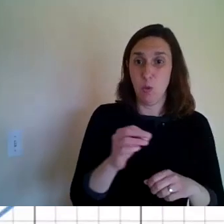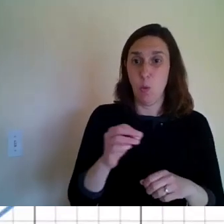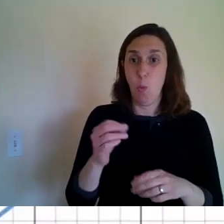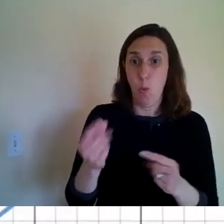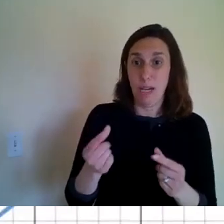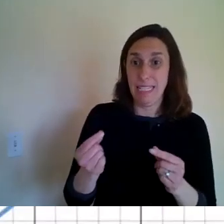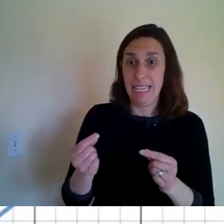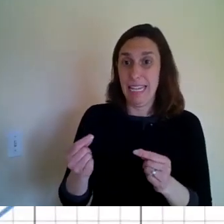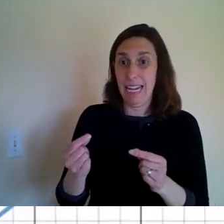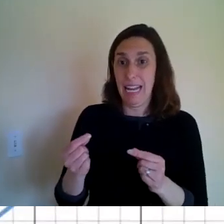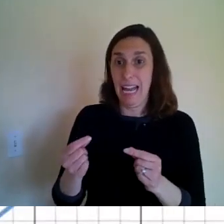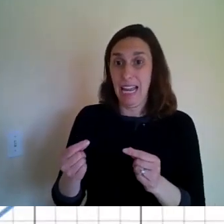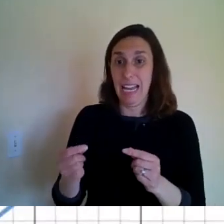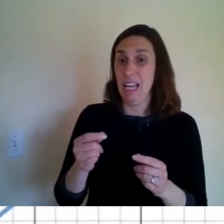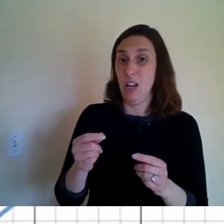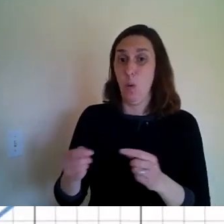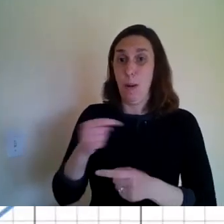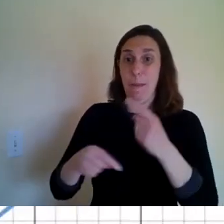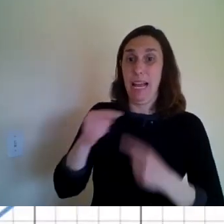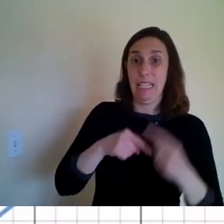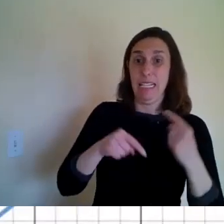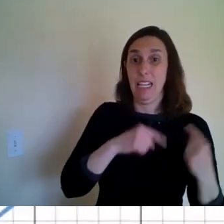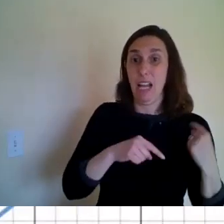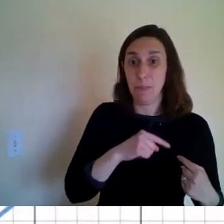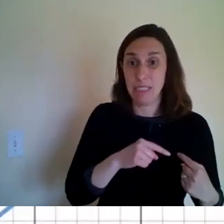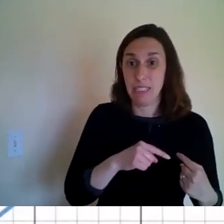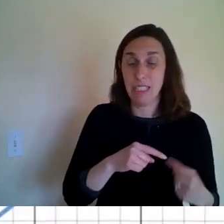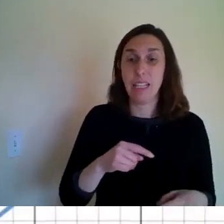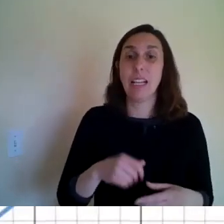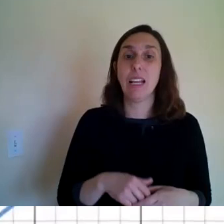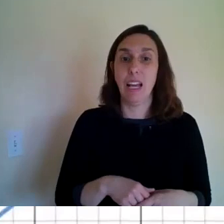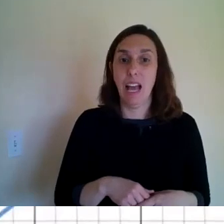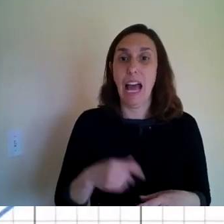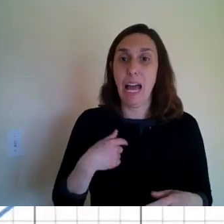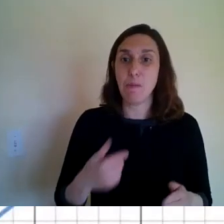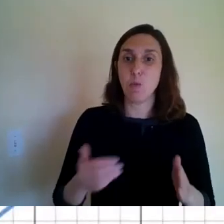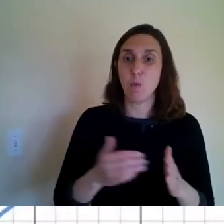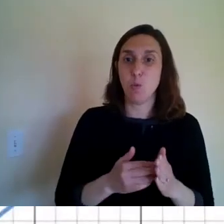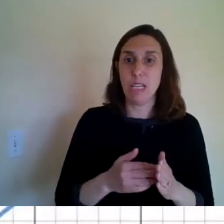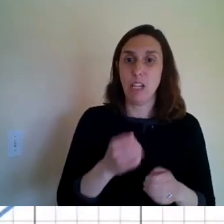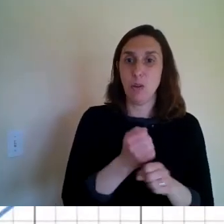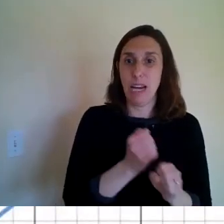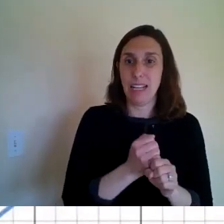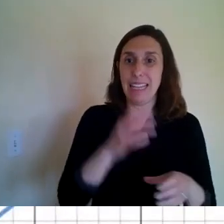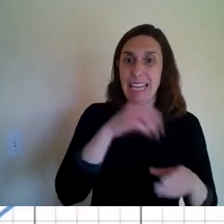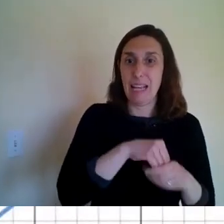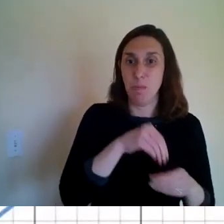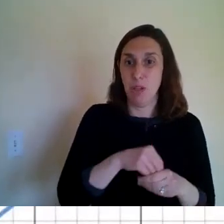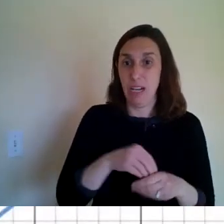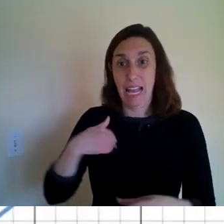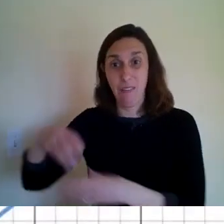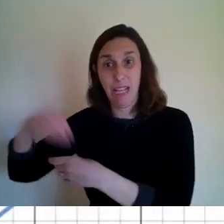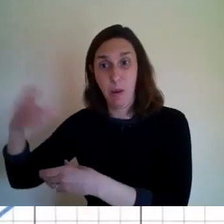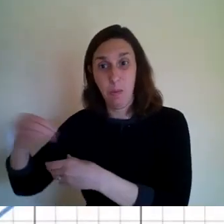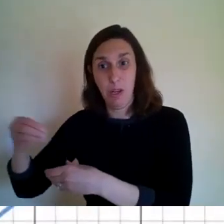this function, I can recreate the input. And that's the job of the function, to undo, right? Just like when we multiply